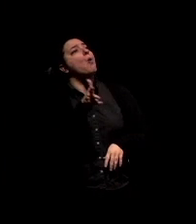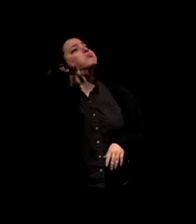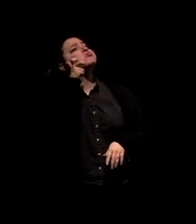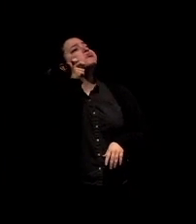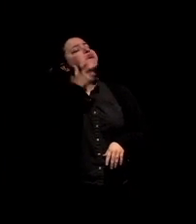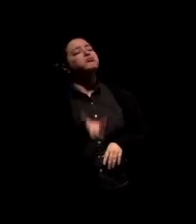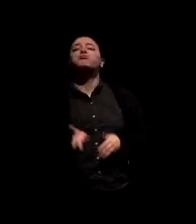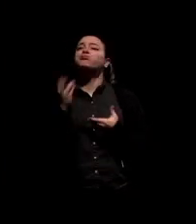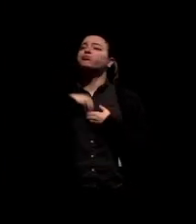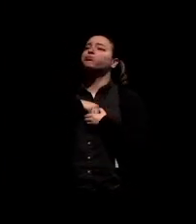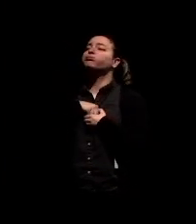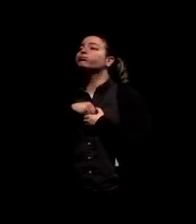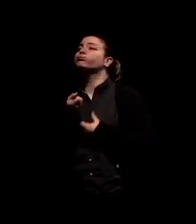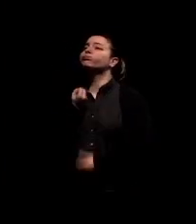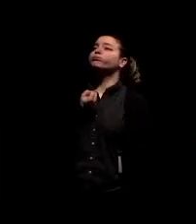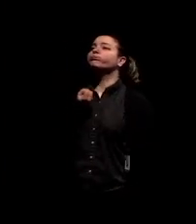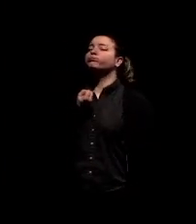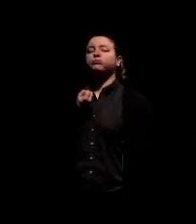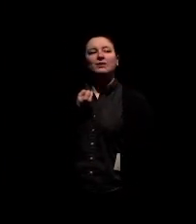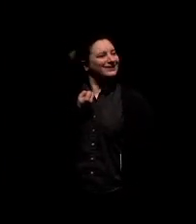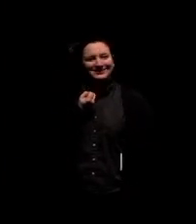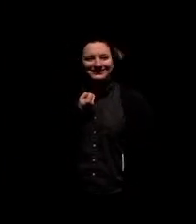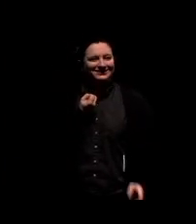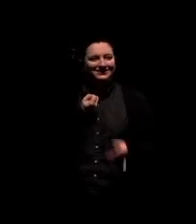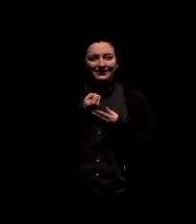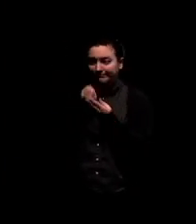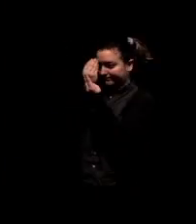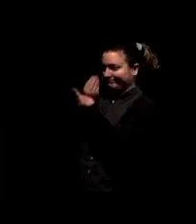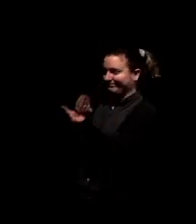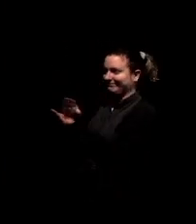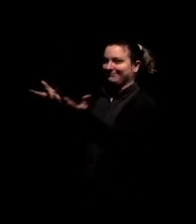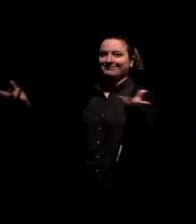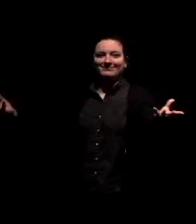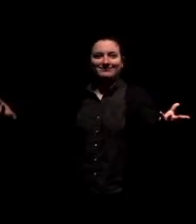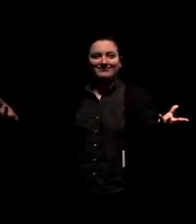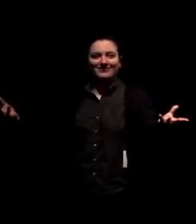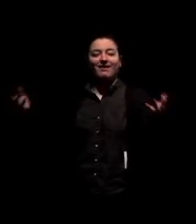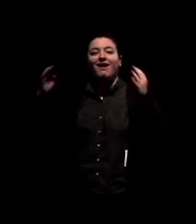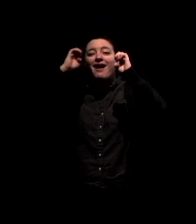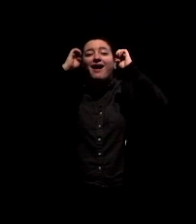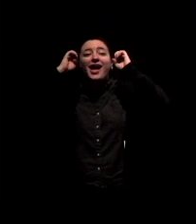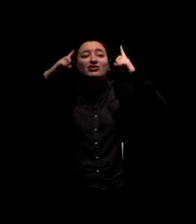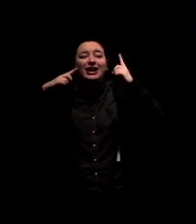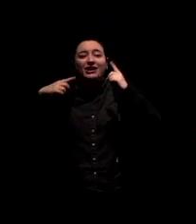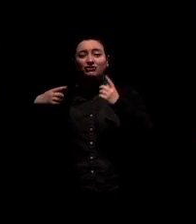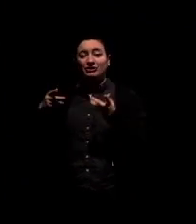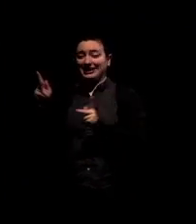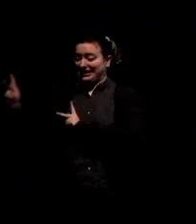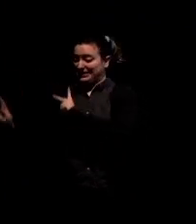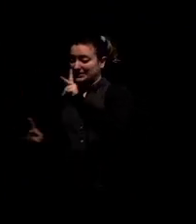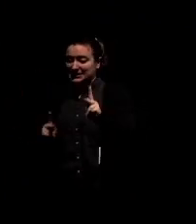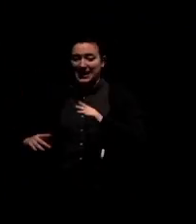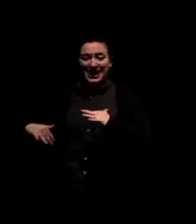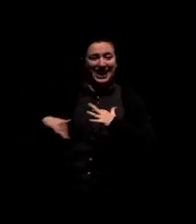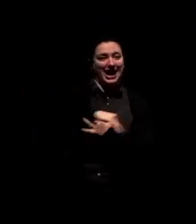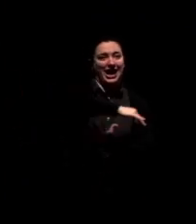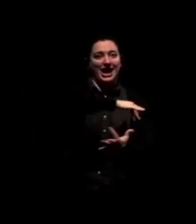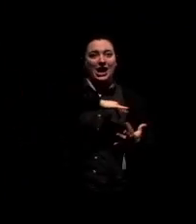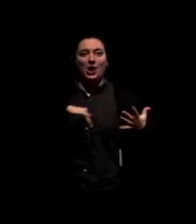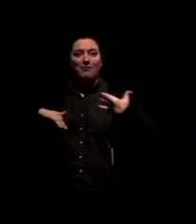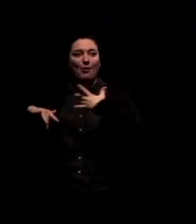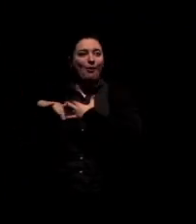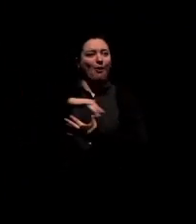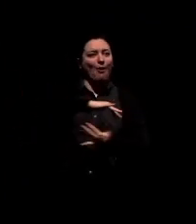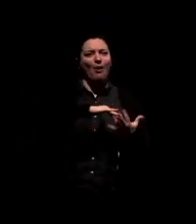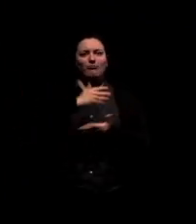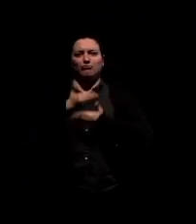share it and educate others in our community. Education is an interpersonal process, and so the more that we share about these opportunities